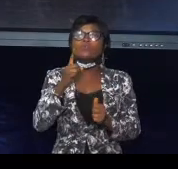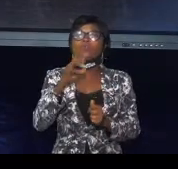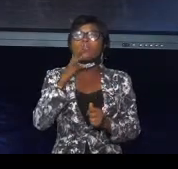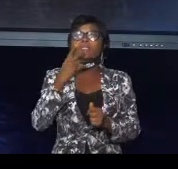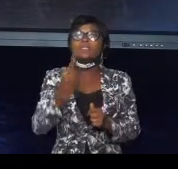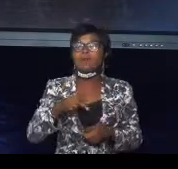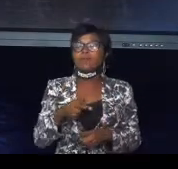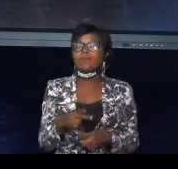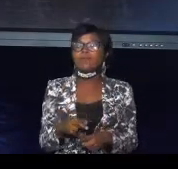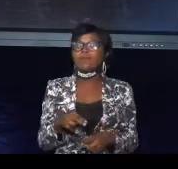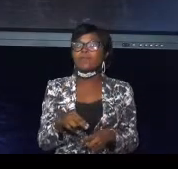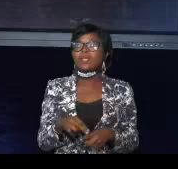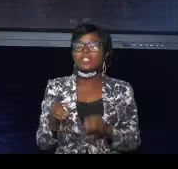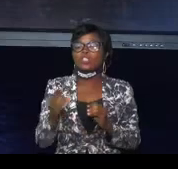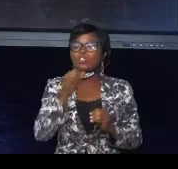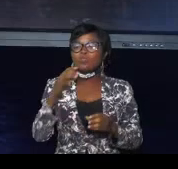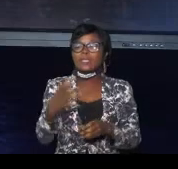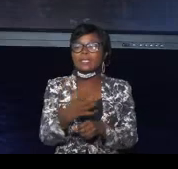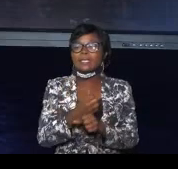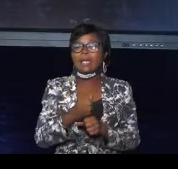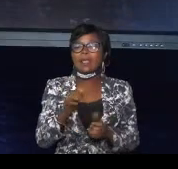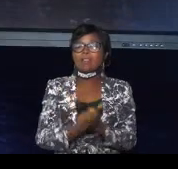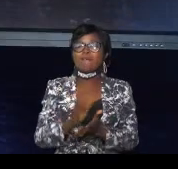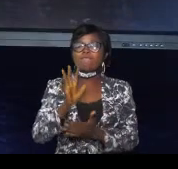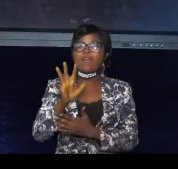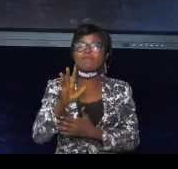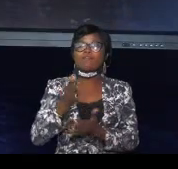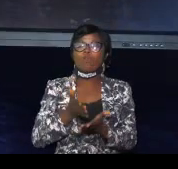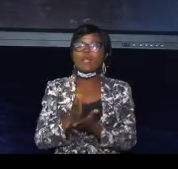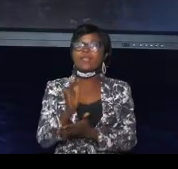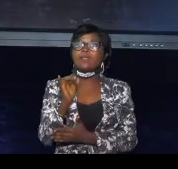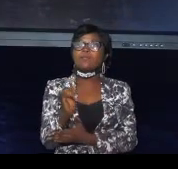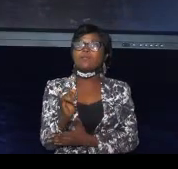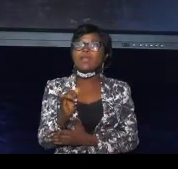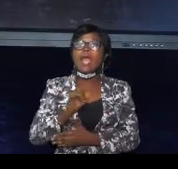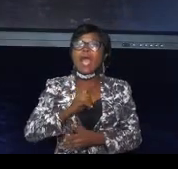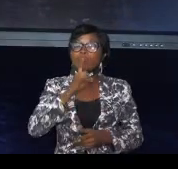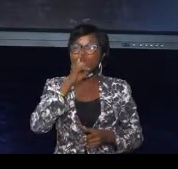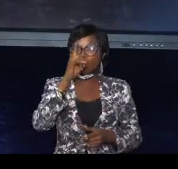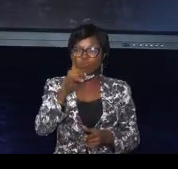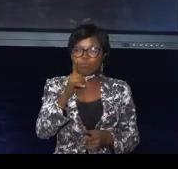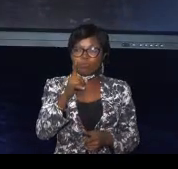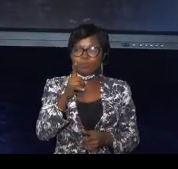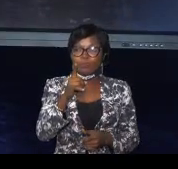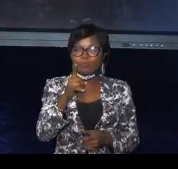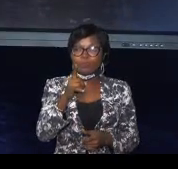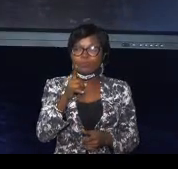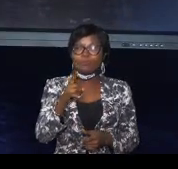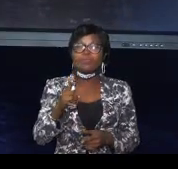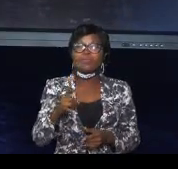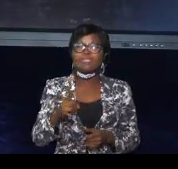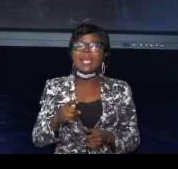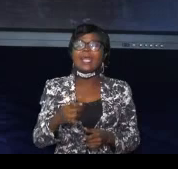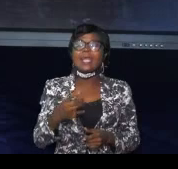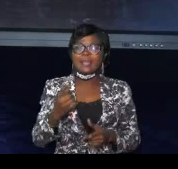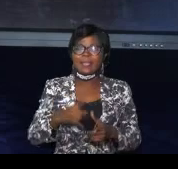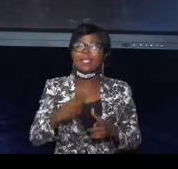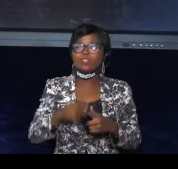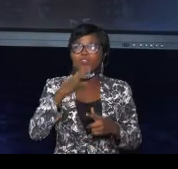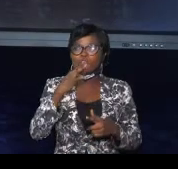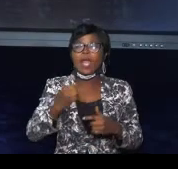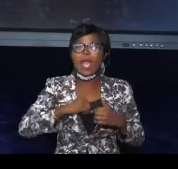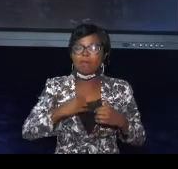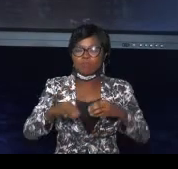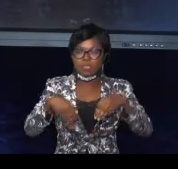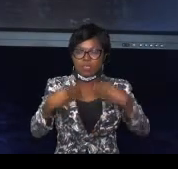is. Did you get the 5 correctly? Are you sure? Then you deserve